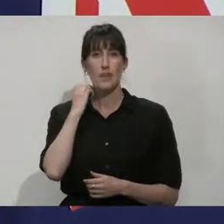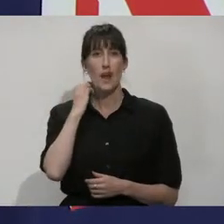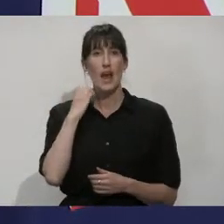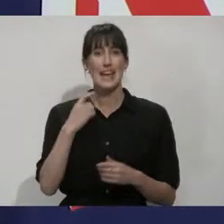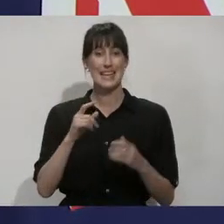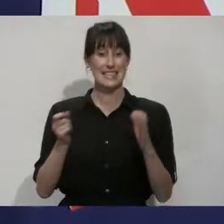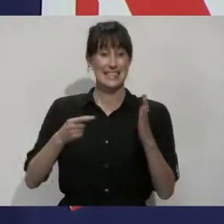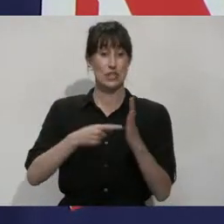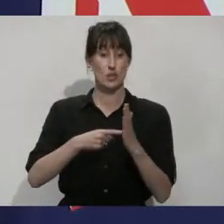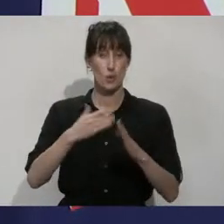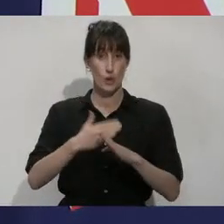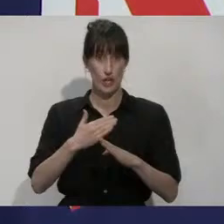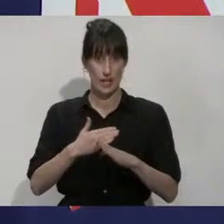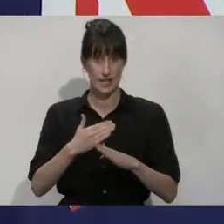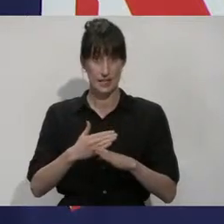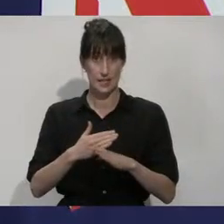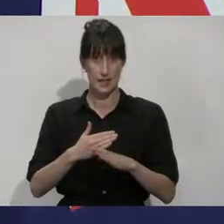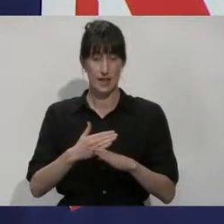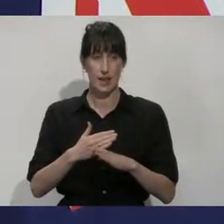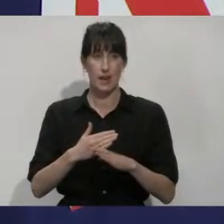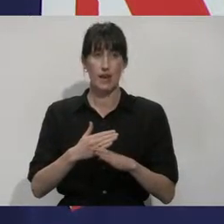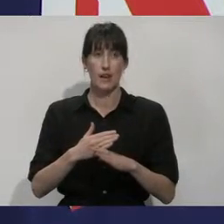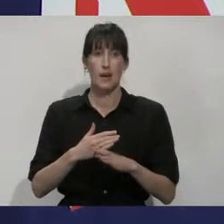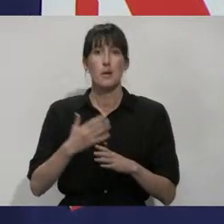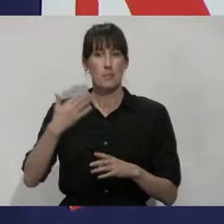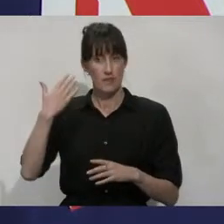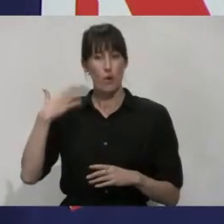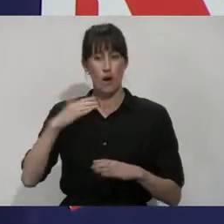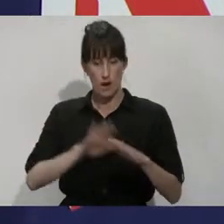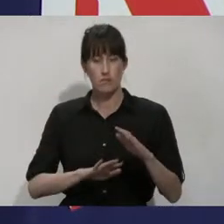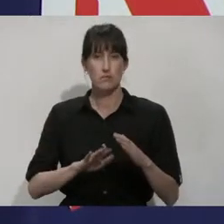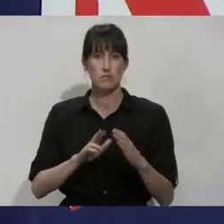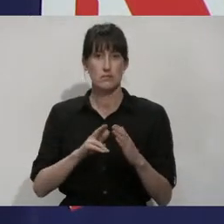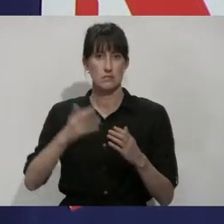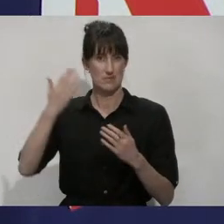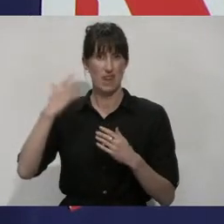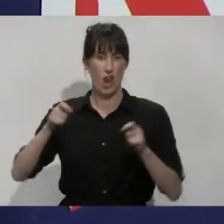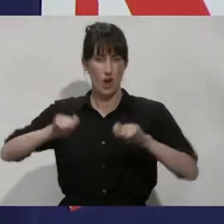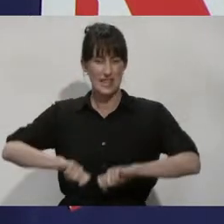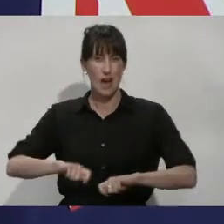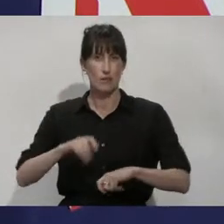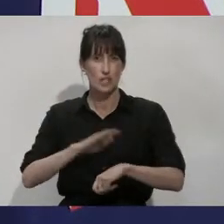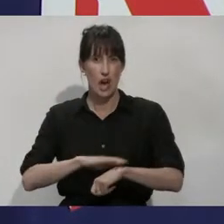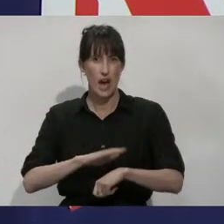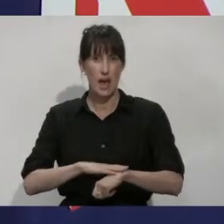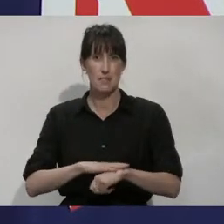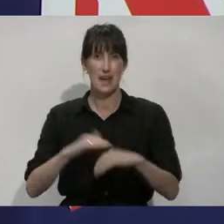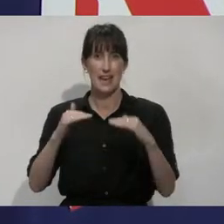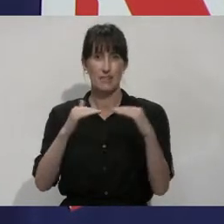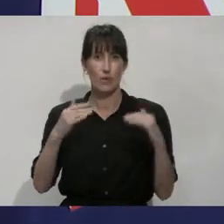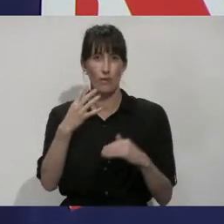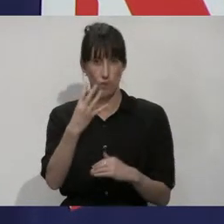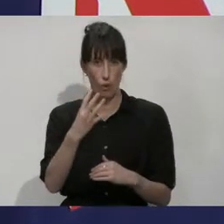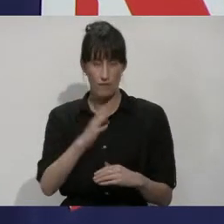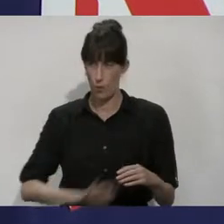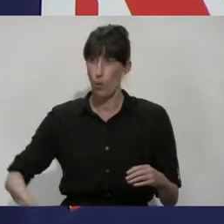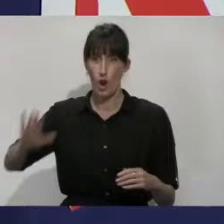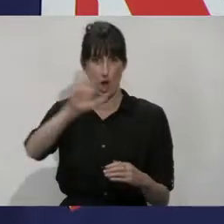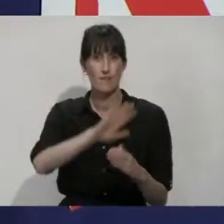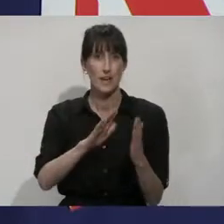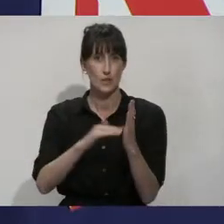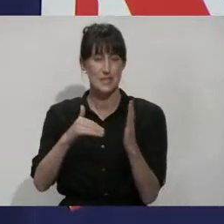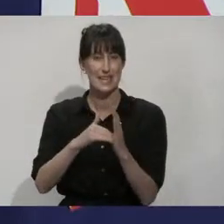when the entire country was at the same alert level, that's not necessarily going to be exactly the same when we've got different alert levels,